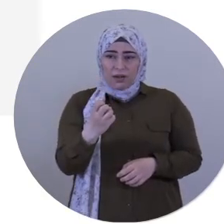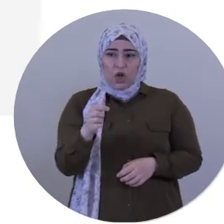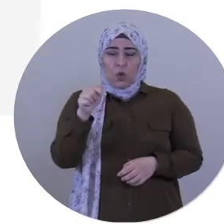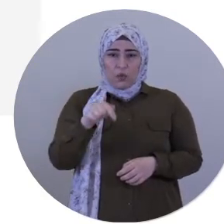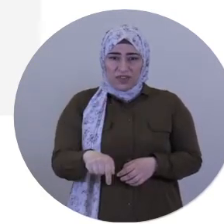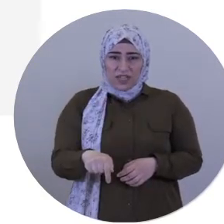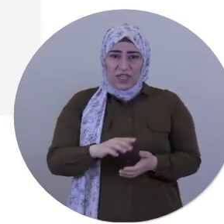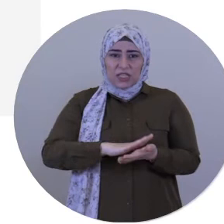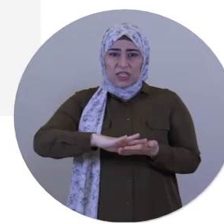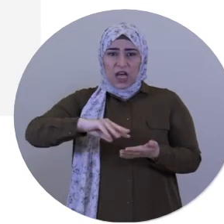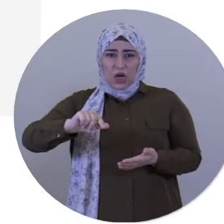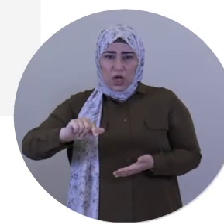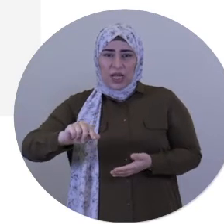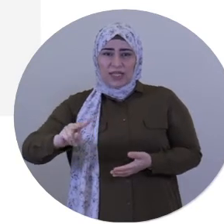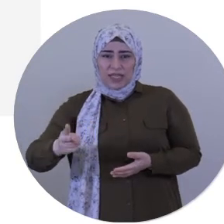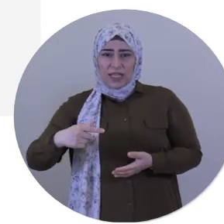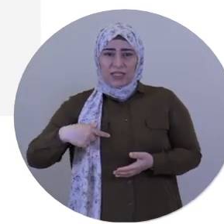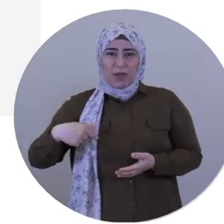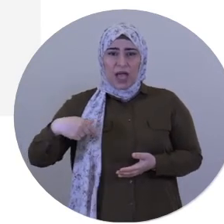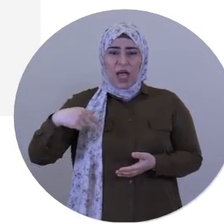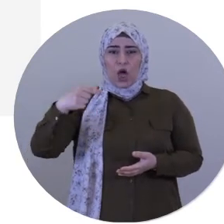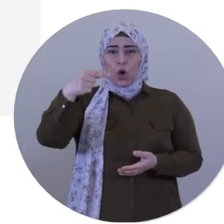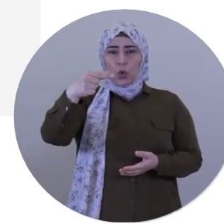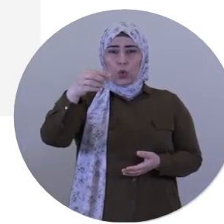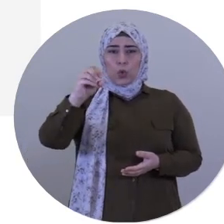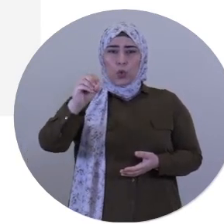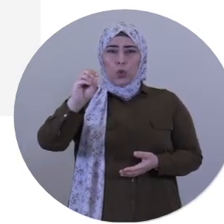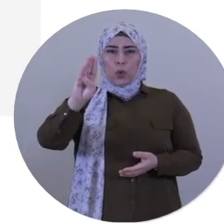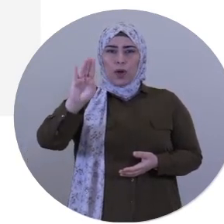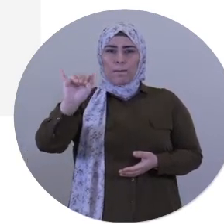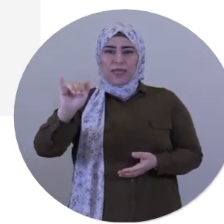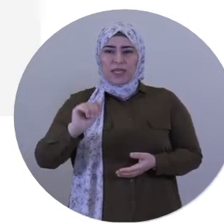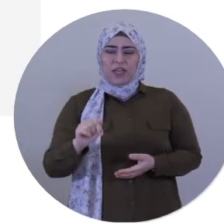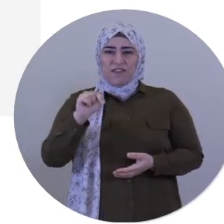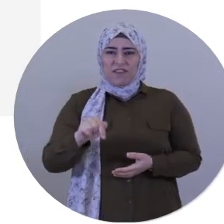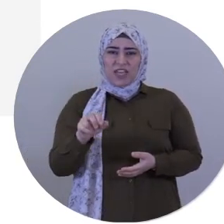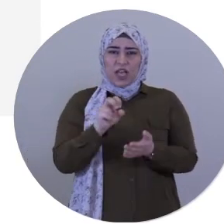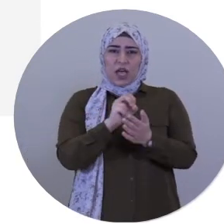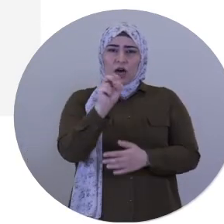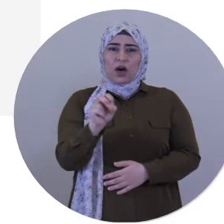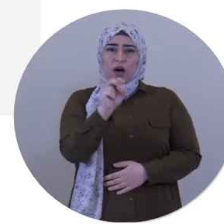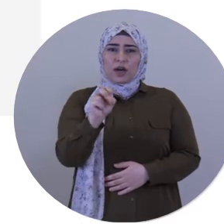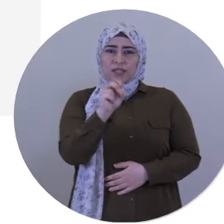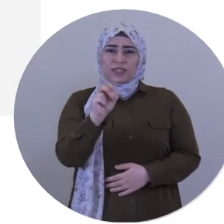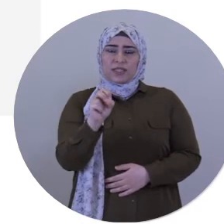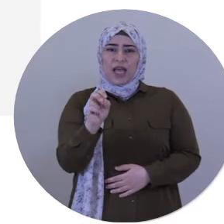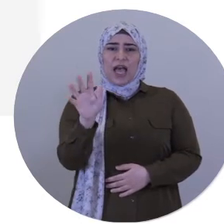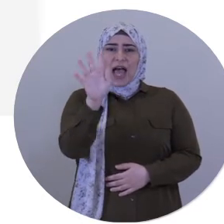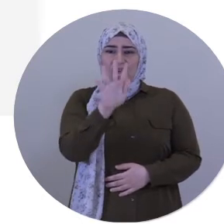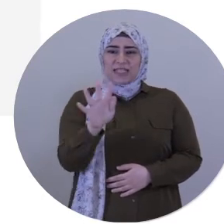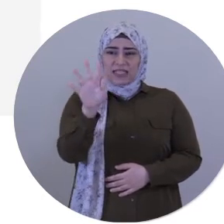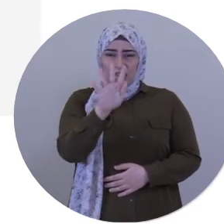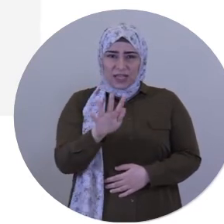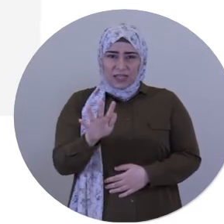quite properly called a desert. The Great Gobi Desert in the middle of Asia is bitterly cold in winter time.